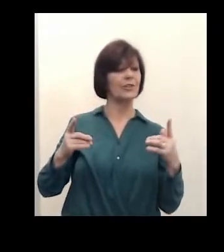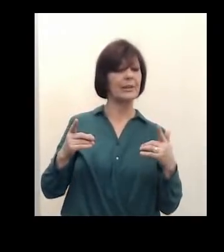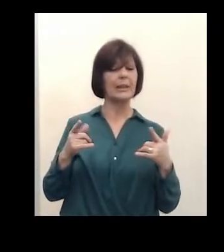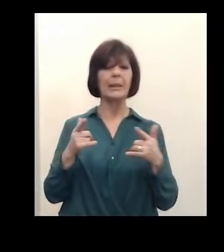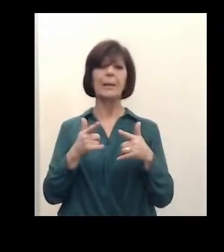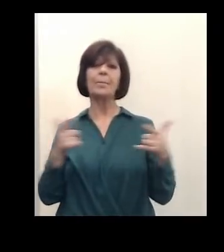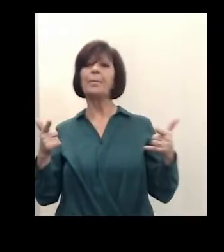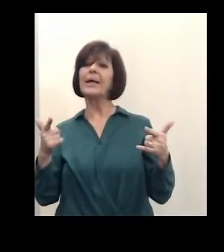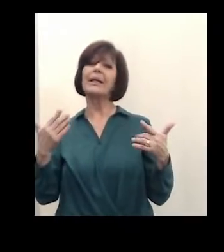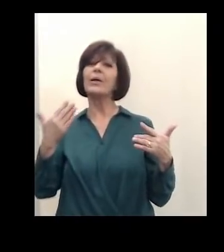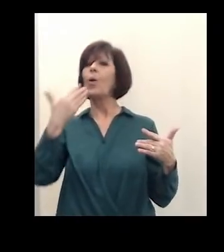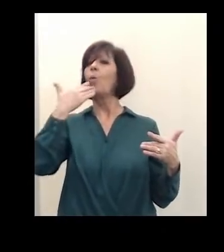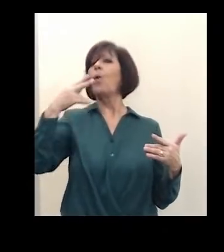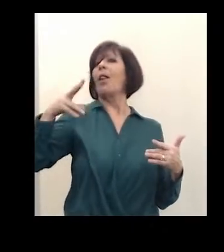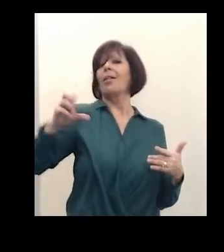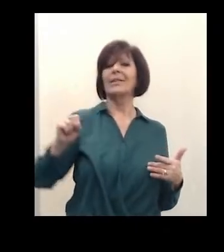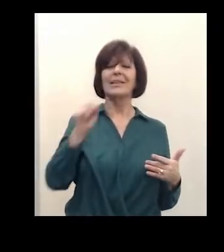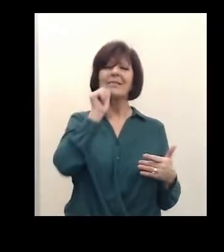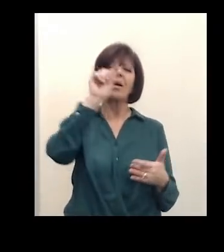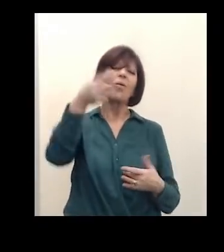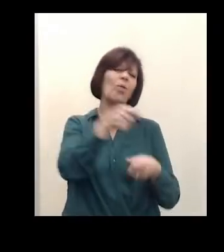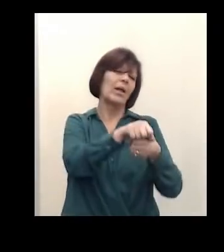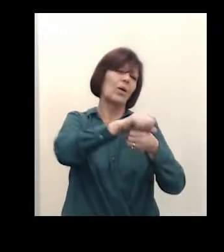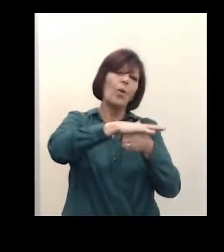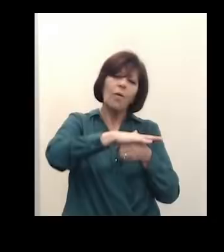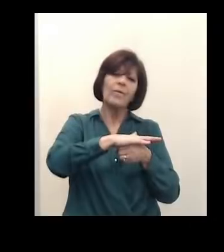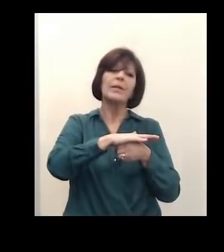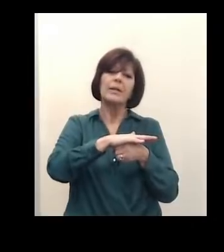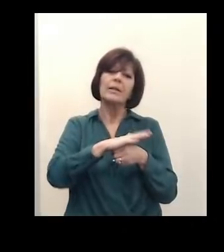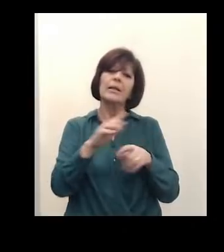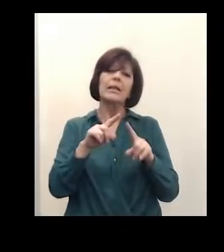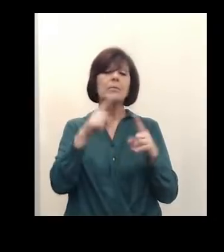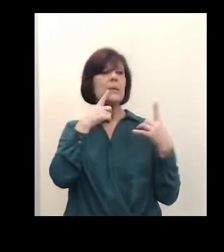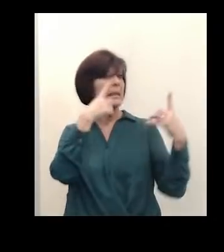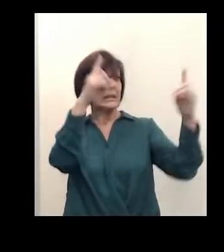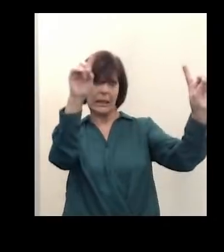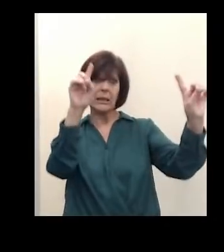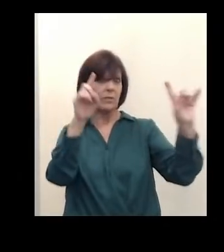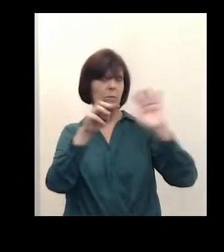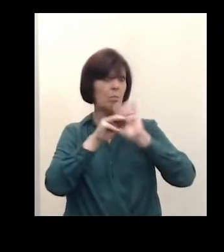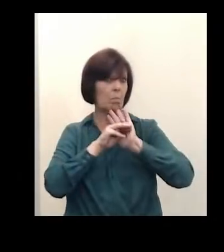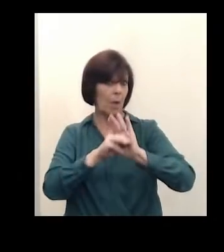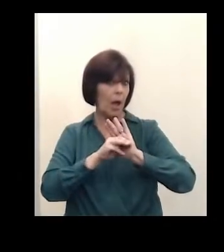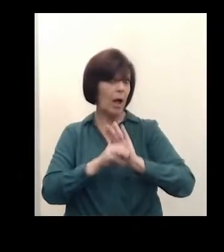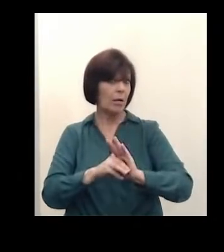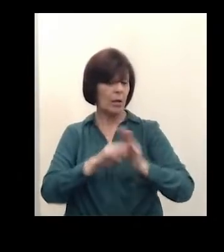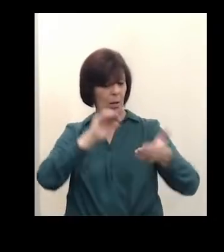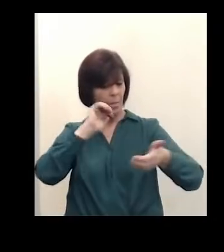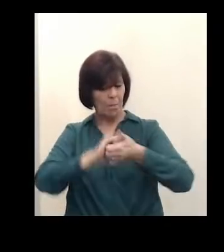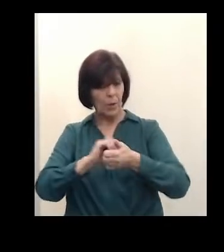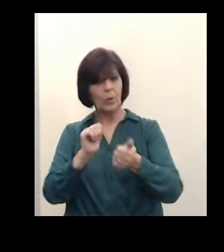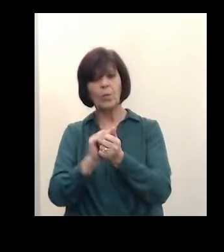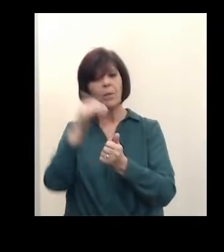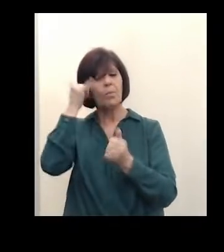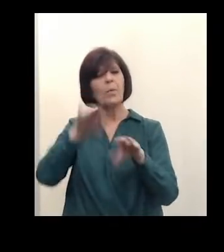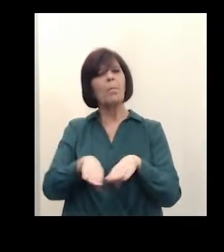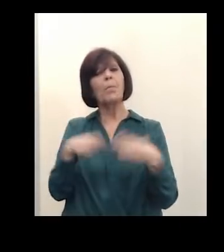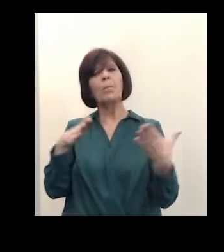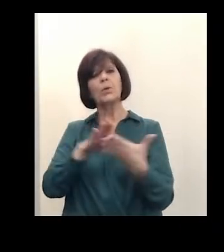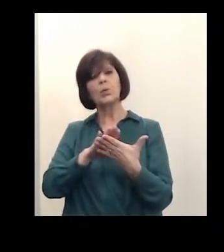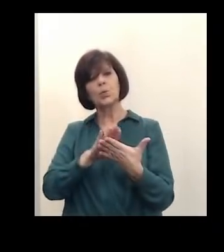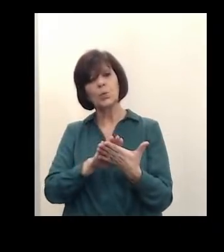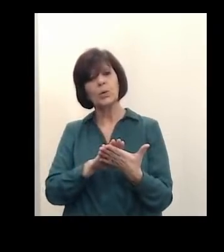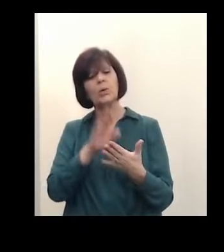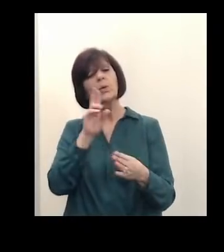wellness events, not just COVID-19 vaccine clinics. And this has been a successful model, partnering with our Buffalo Public Schools, using